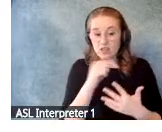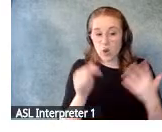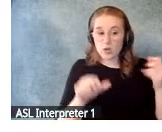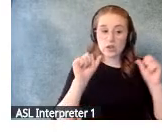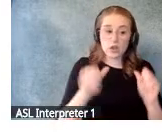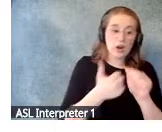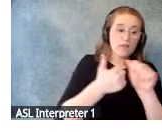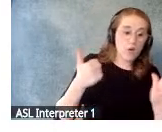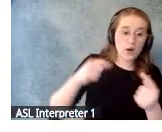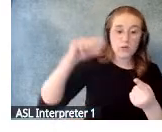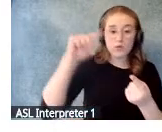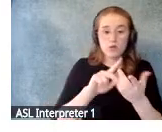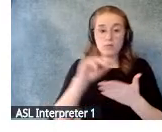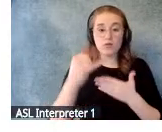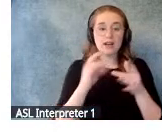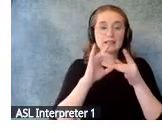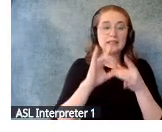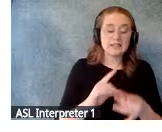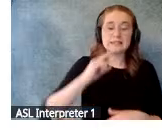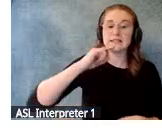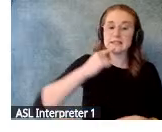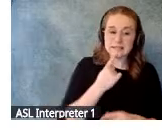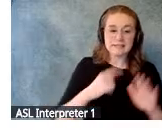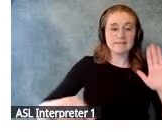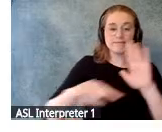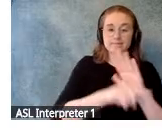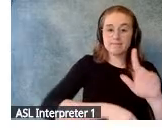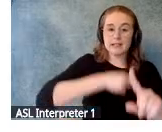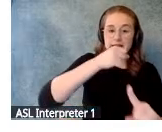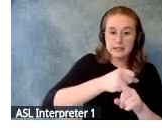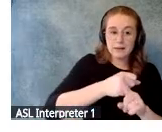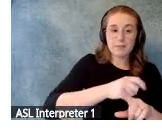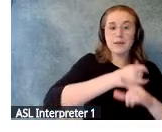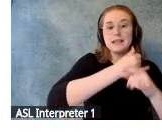or reduce project-related significant adverse